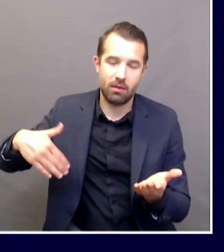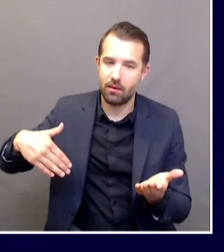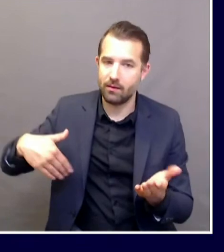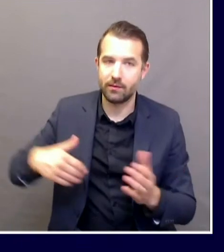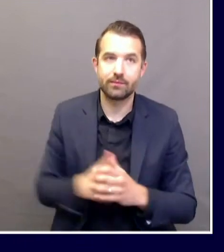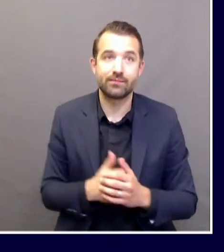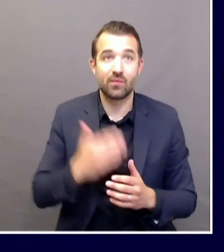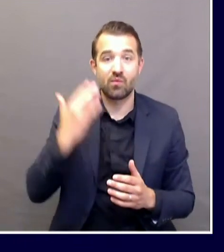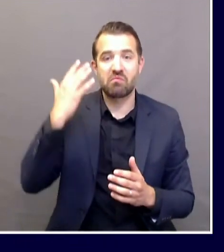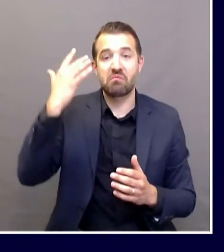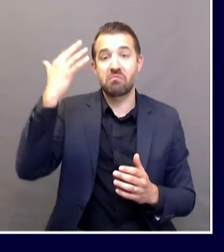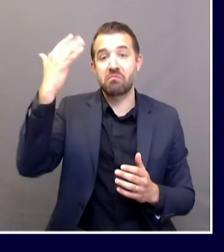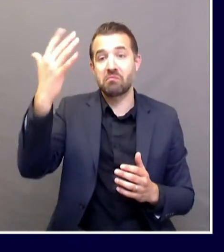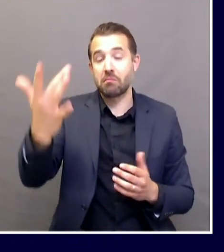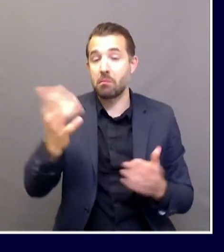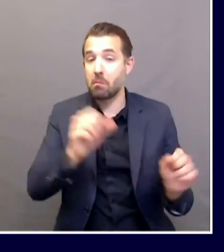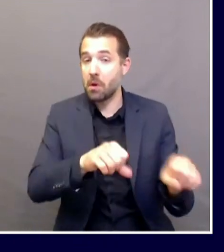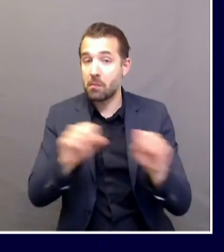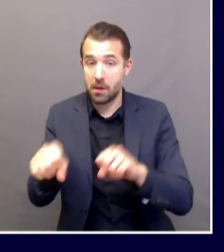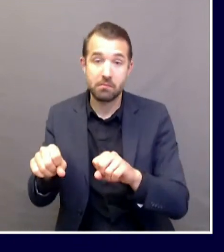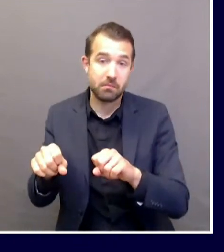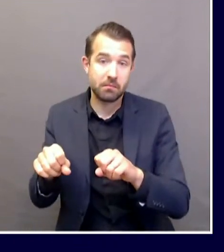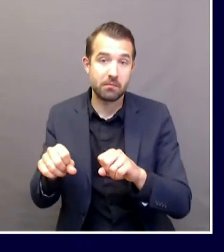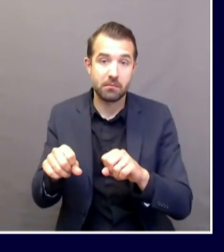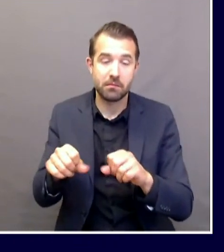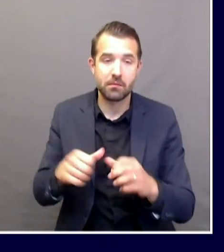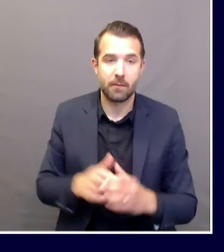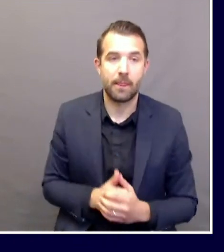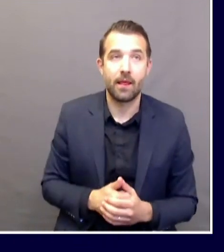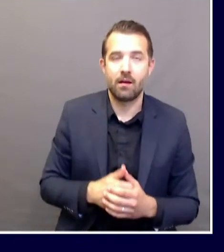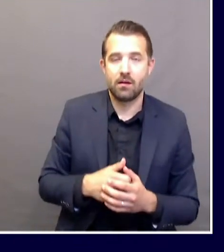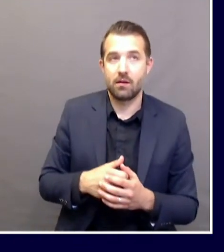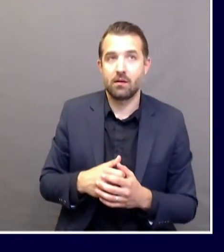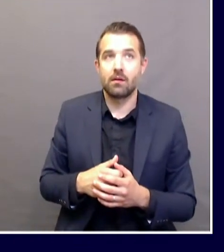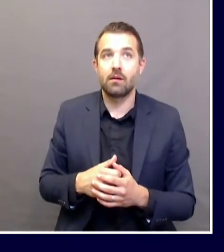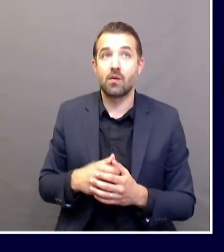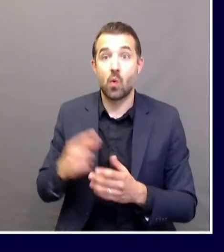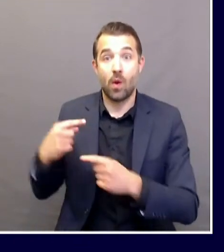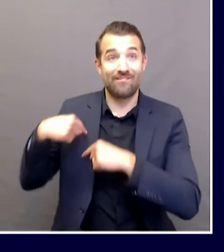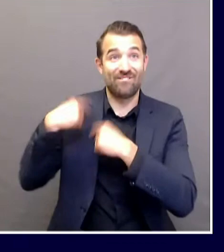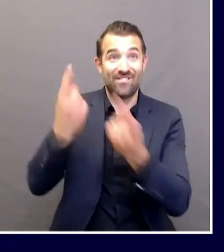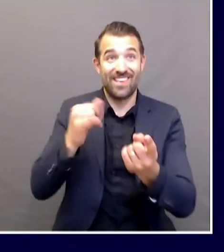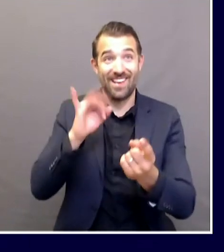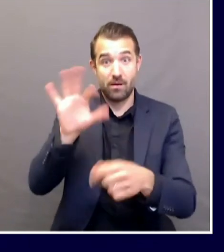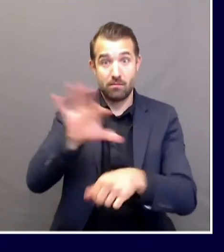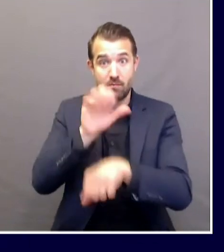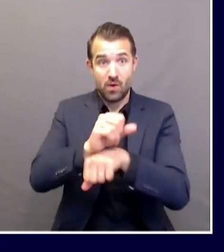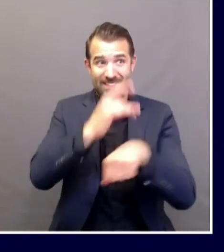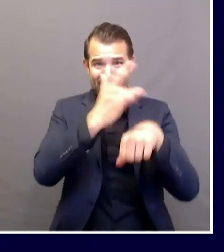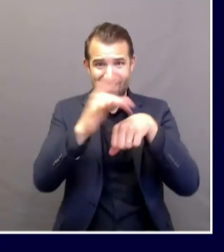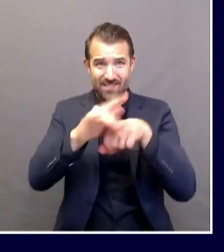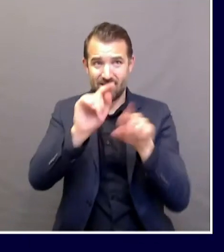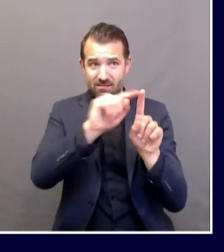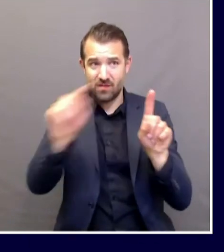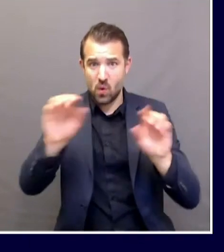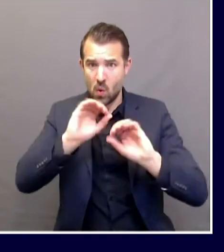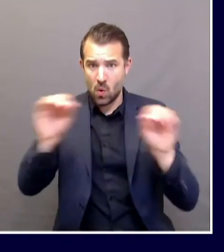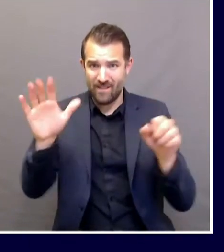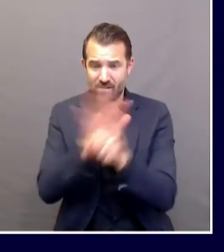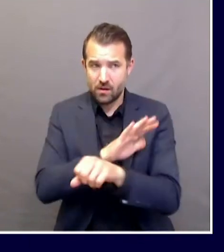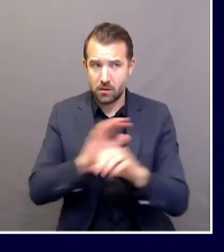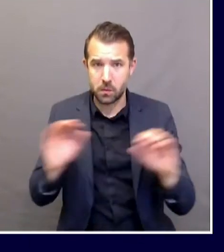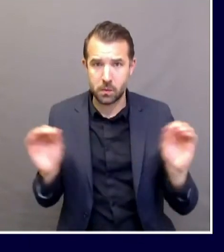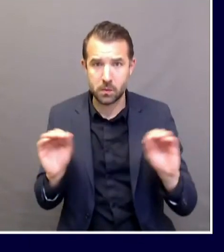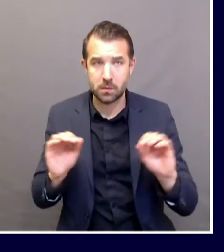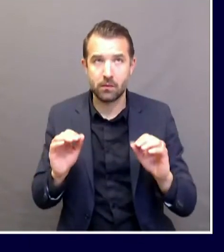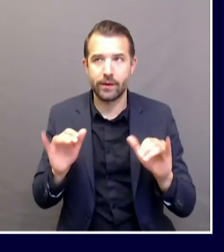be appointments open up, and for the most part, they're snapped up. For example, in Biddeford with the mobile unit, many of those appointments